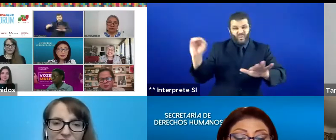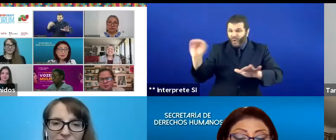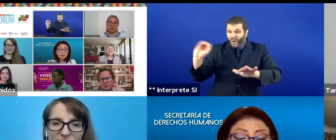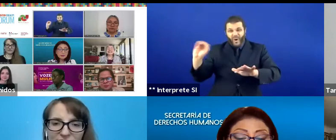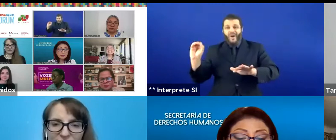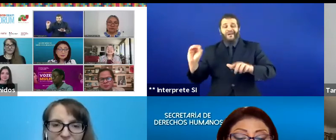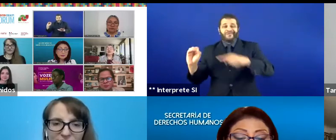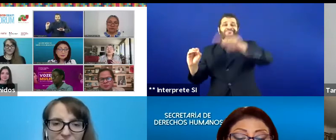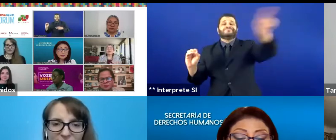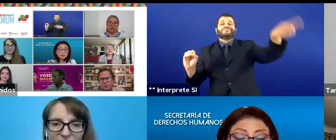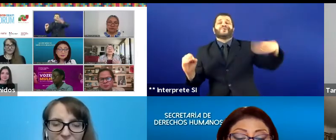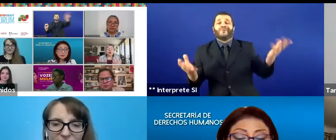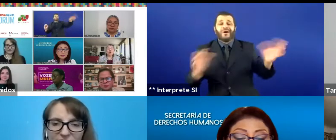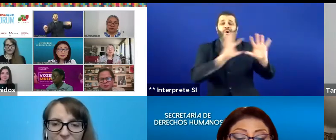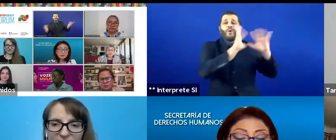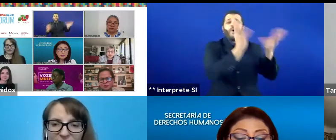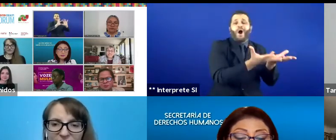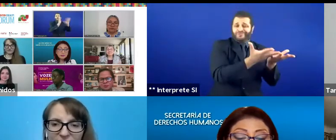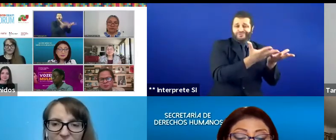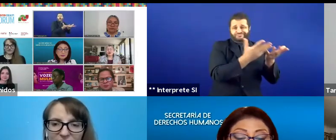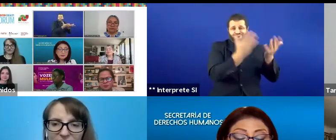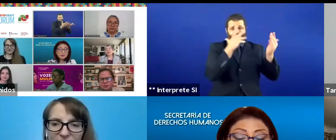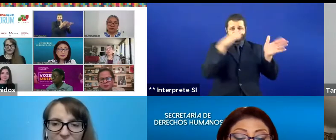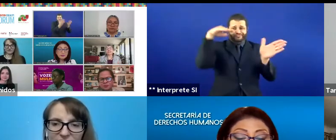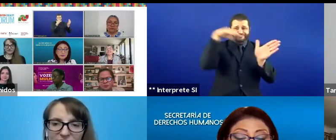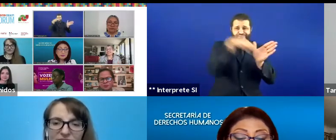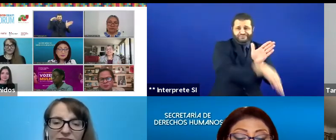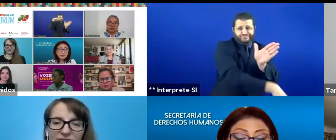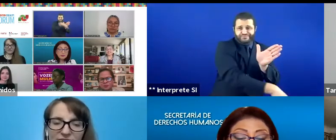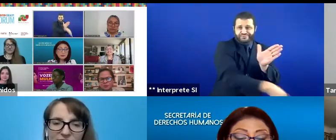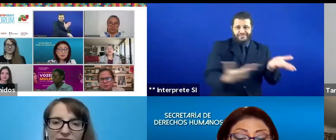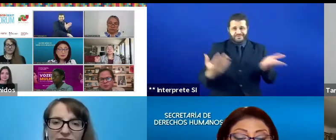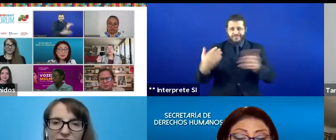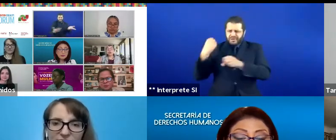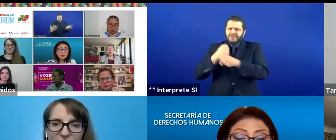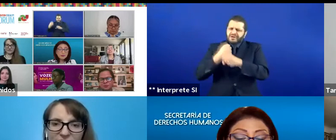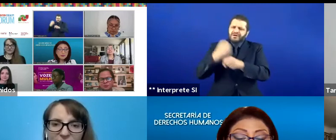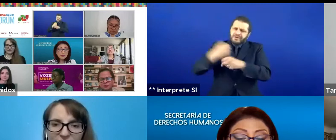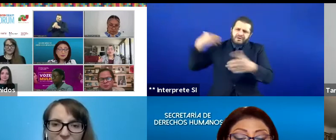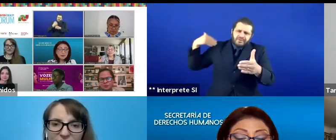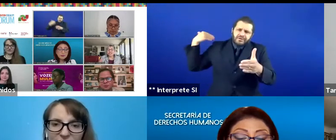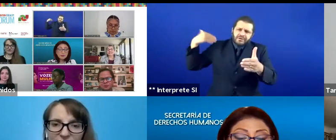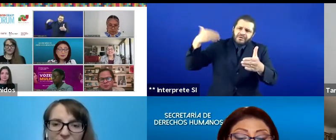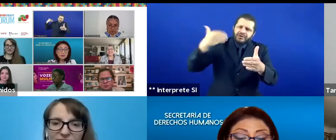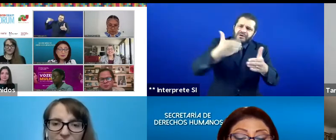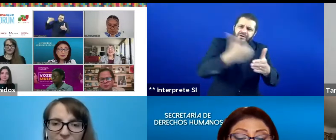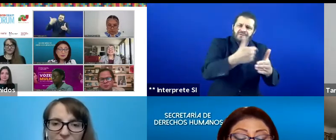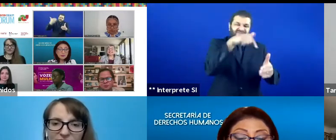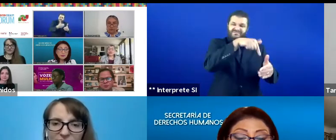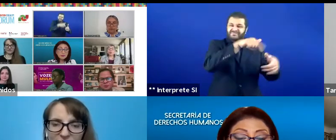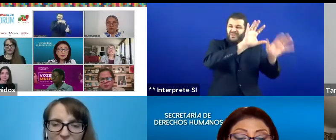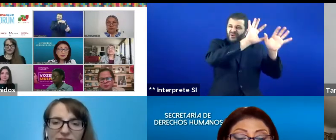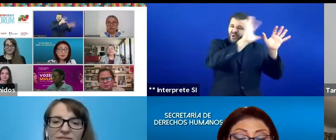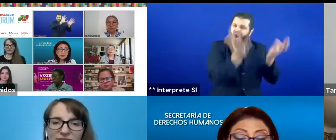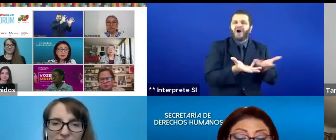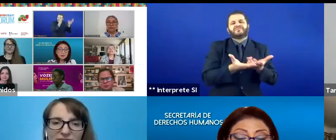is where we can all dream of equality and justice. The notion of justice and